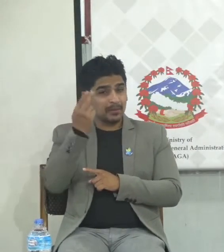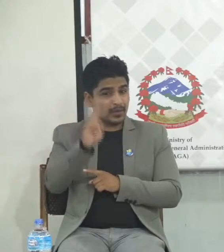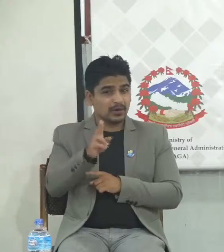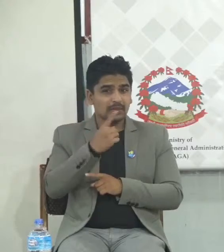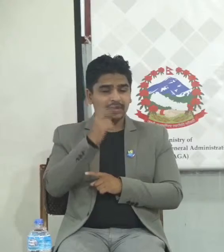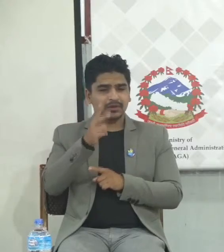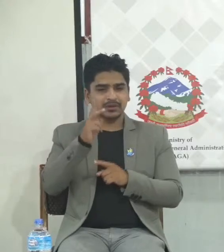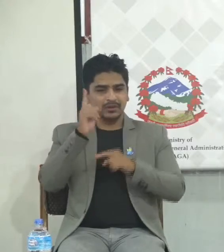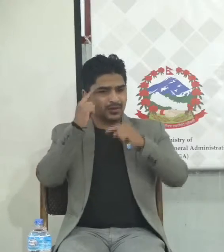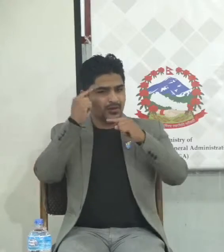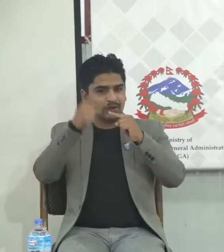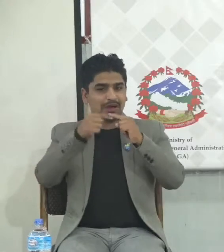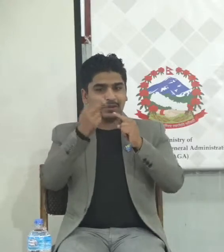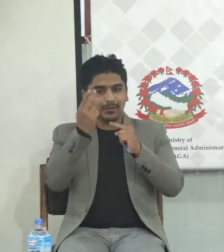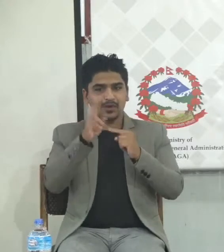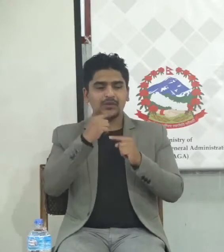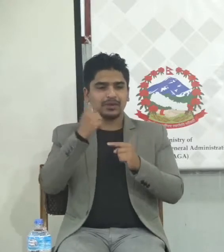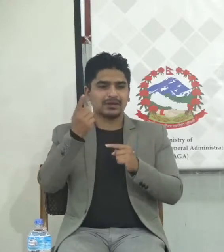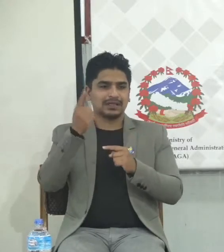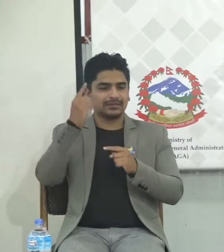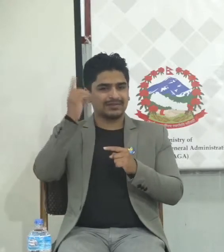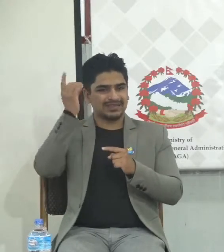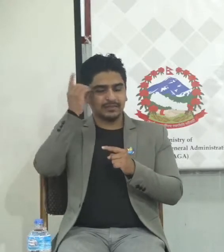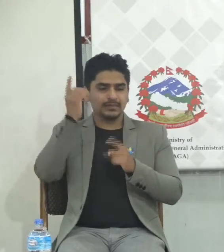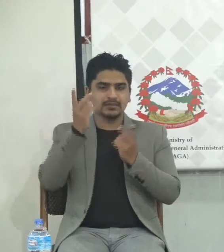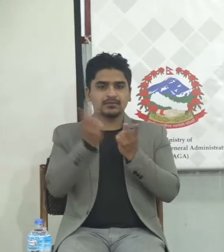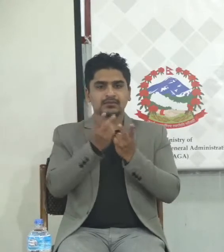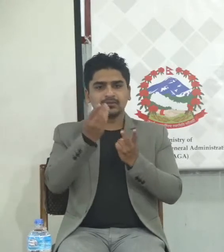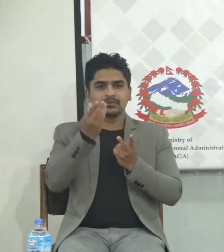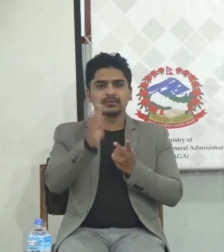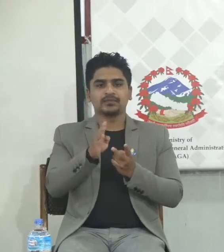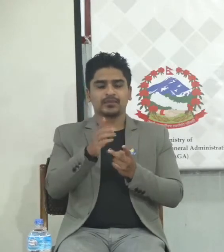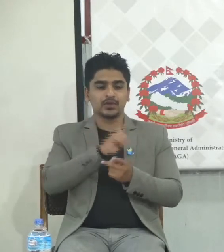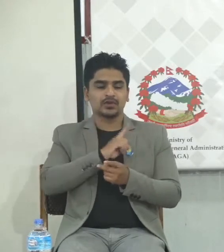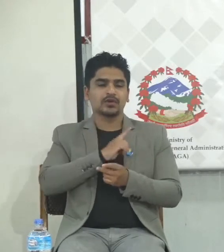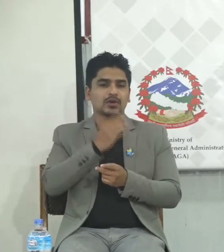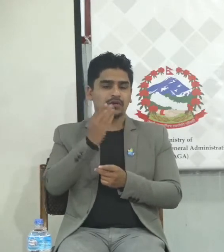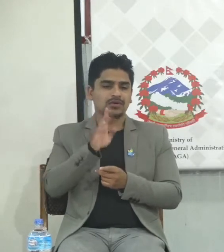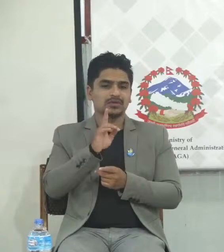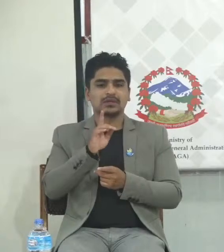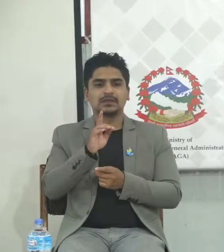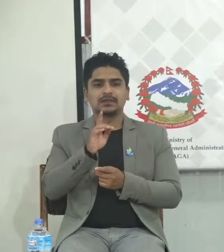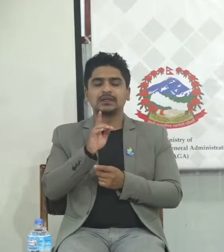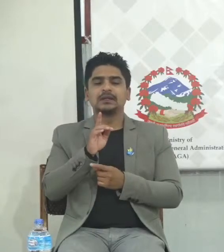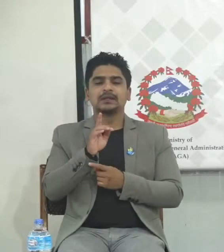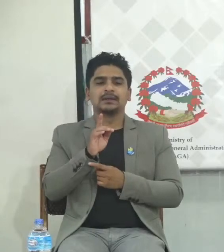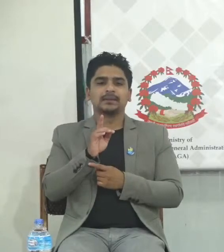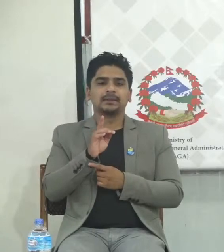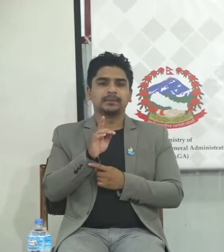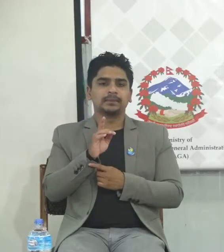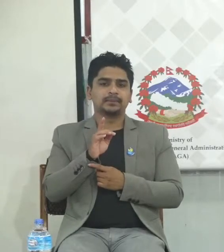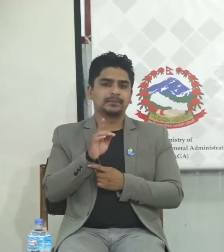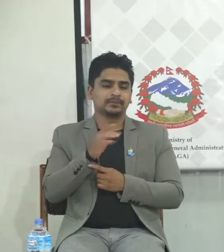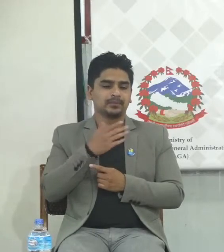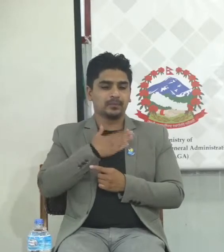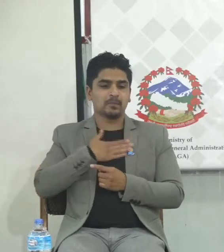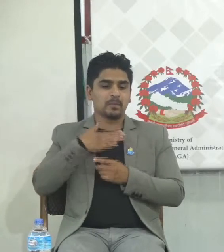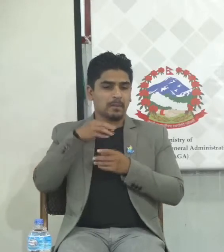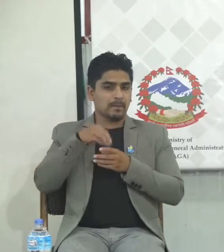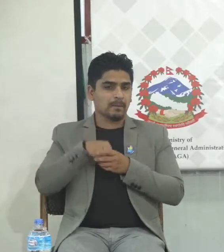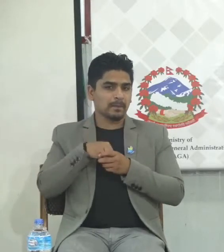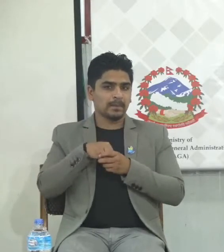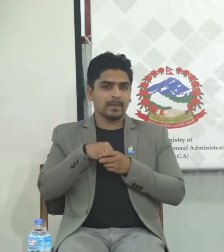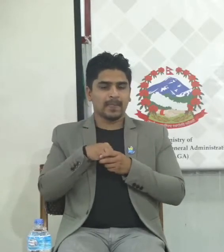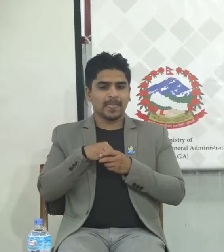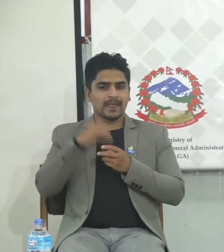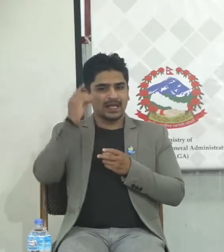And there is a fear, sense of fear, frightening, and depression. We should not take